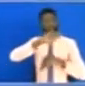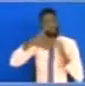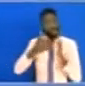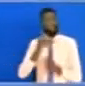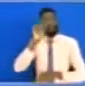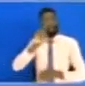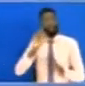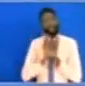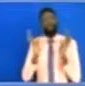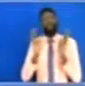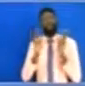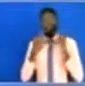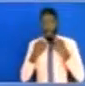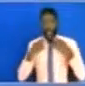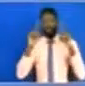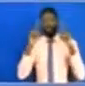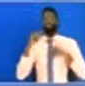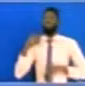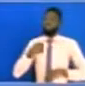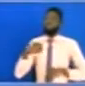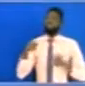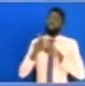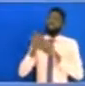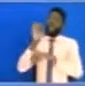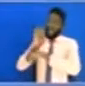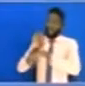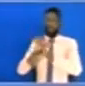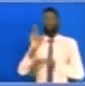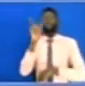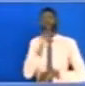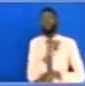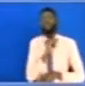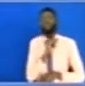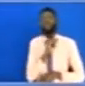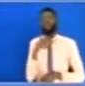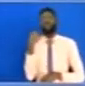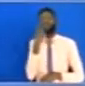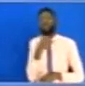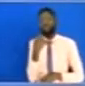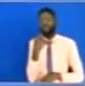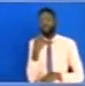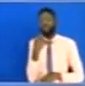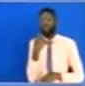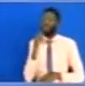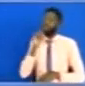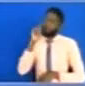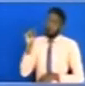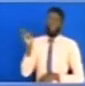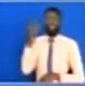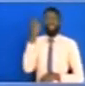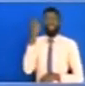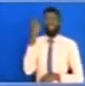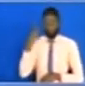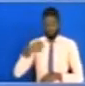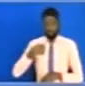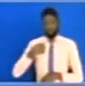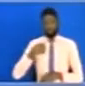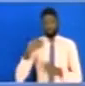public. I have given that advice to the president, as is required of me.